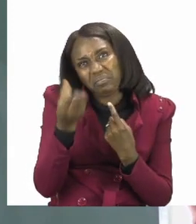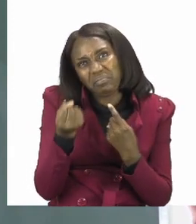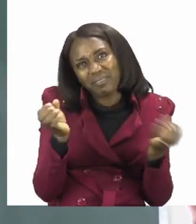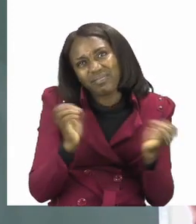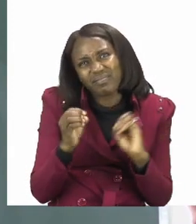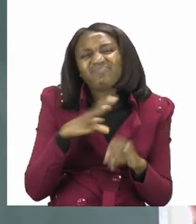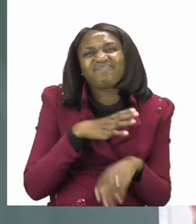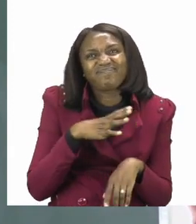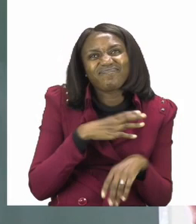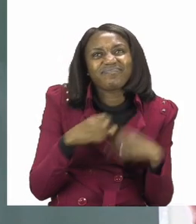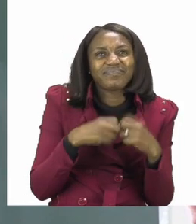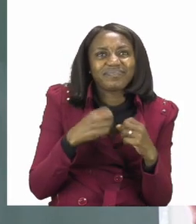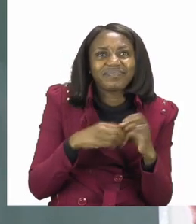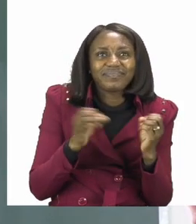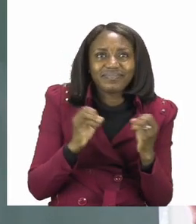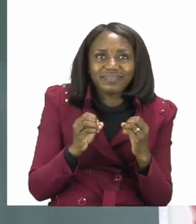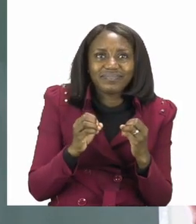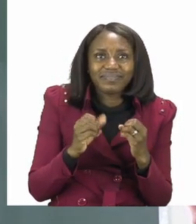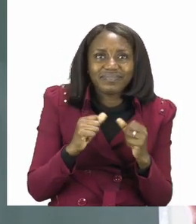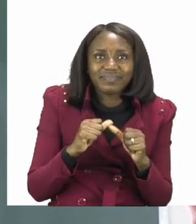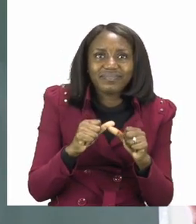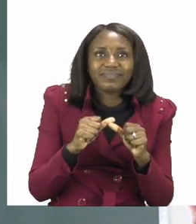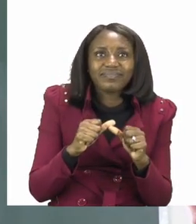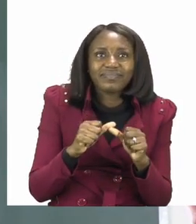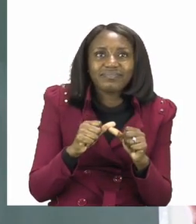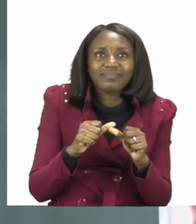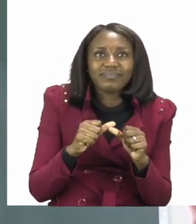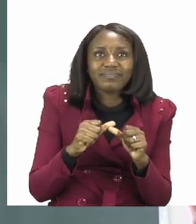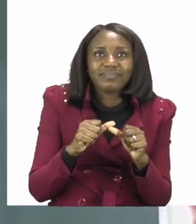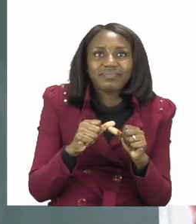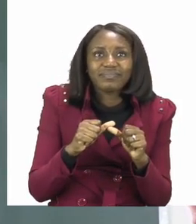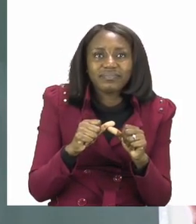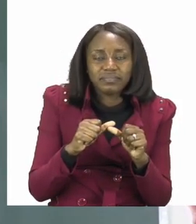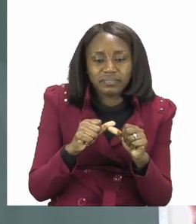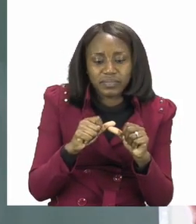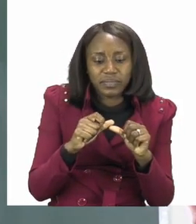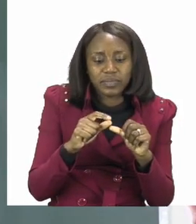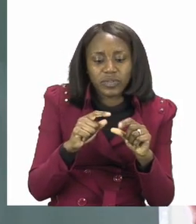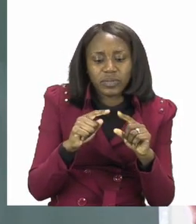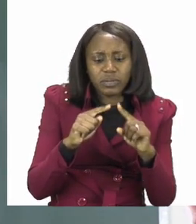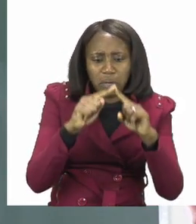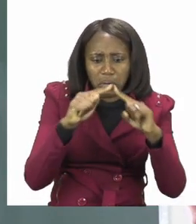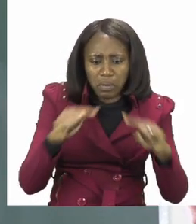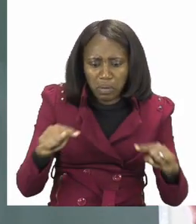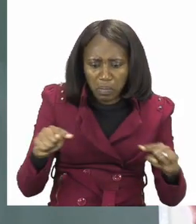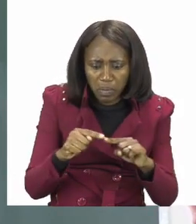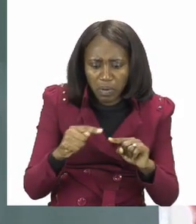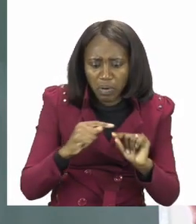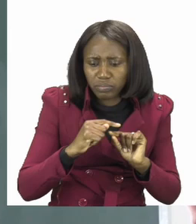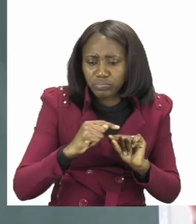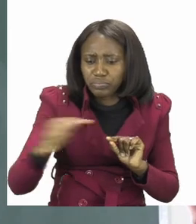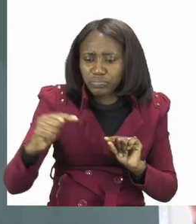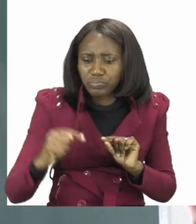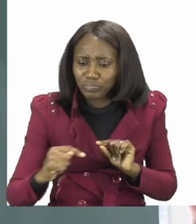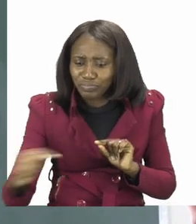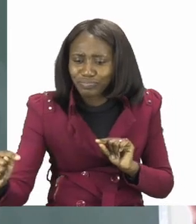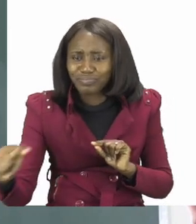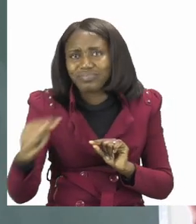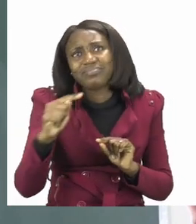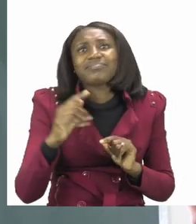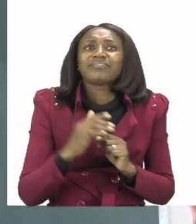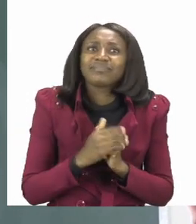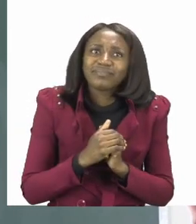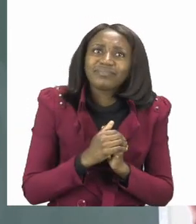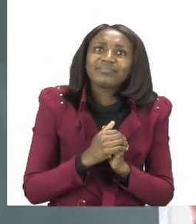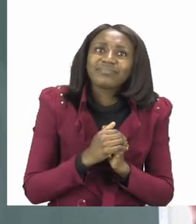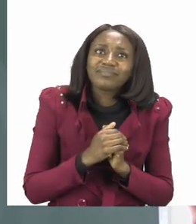It's fine. The next thing that we have is a triangular prism. Now, a triangular prism is